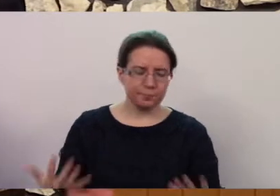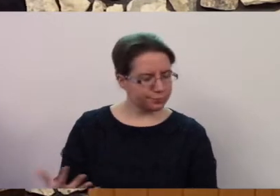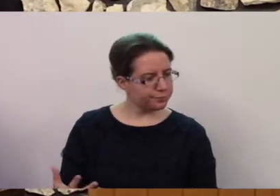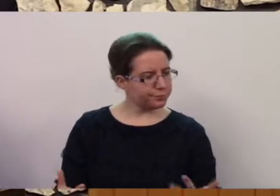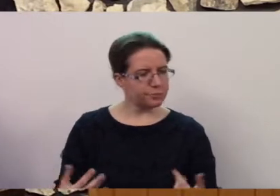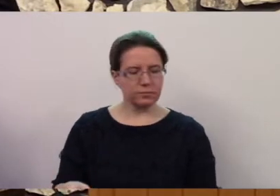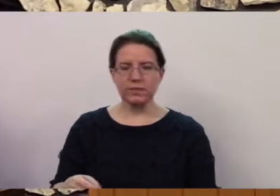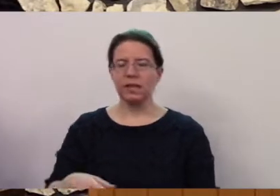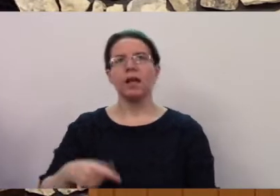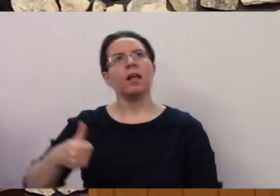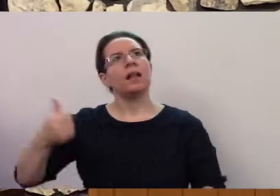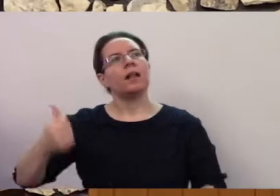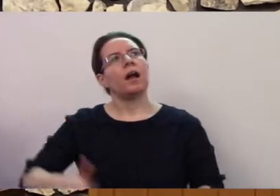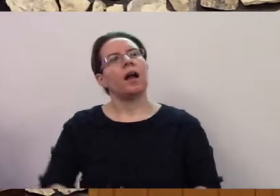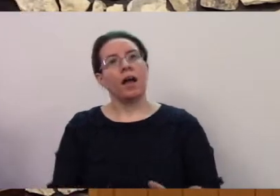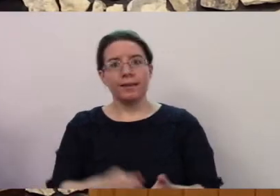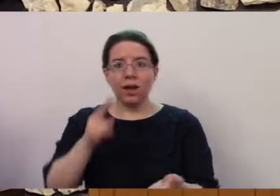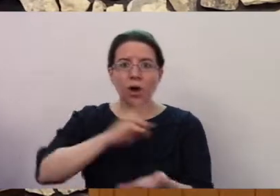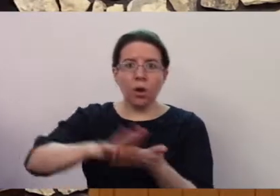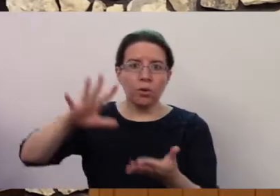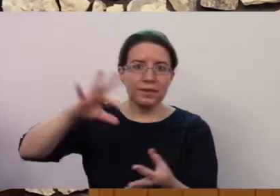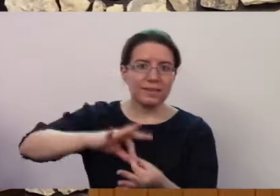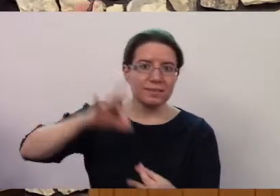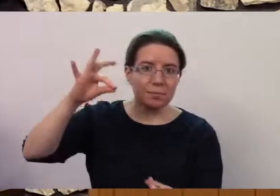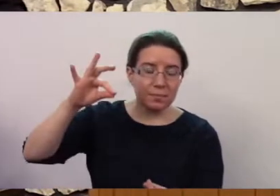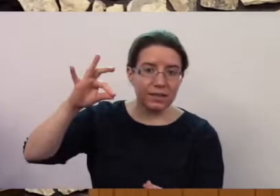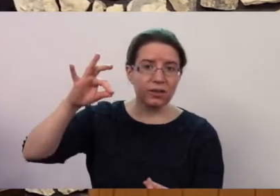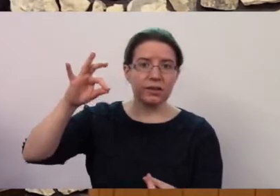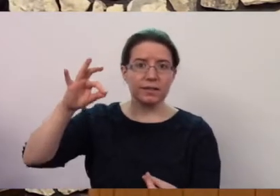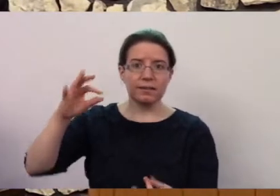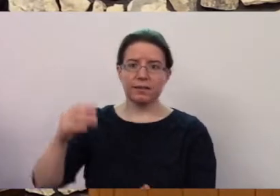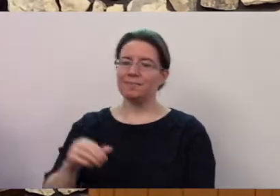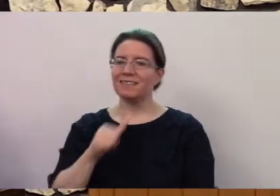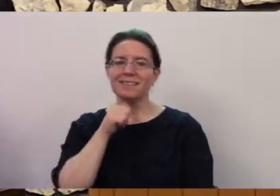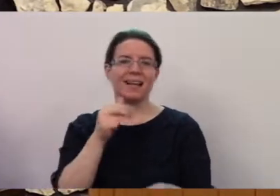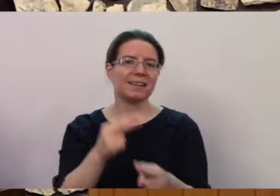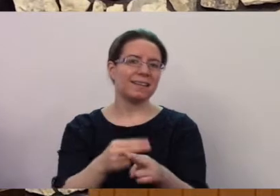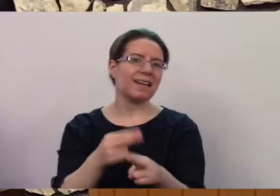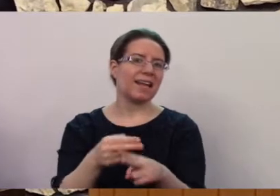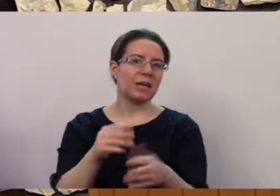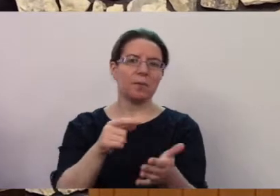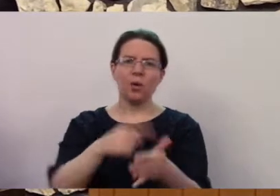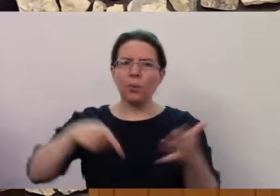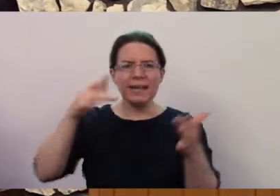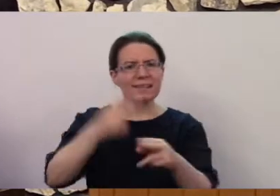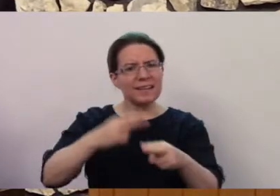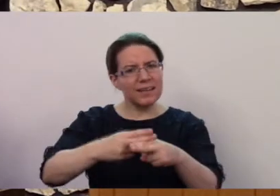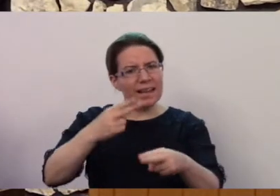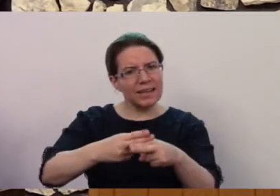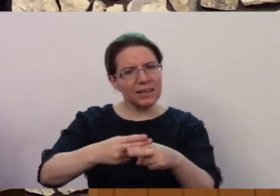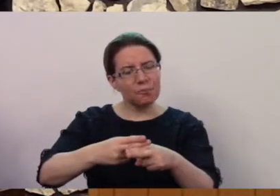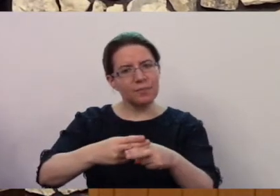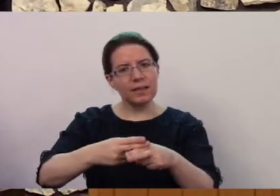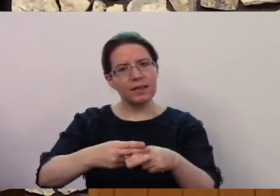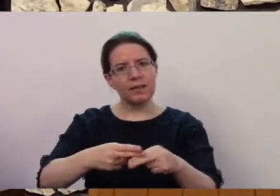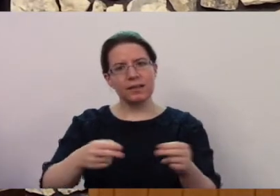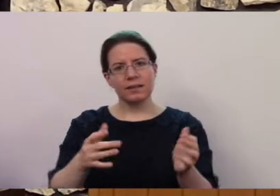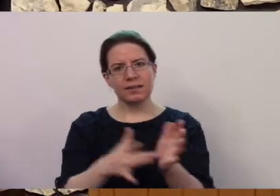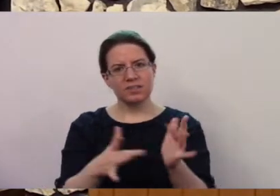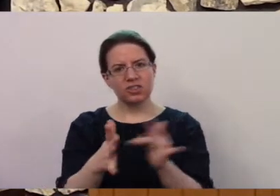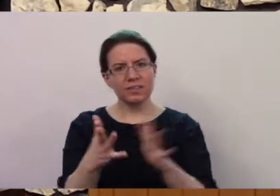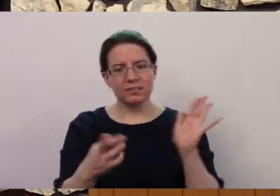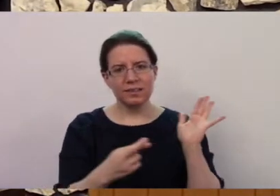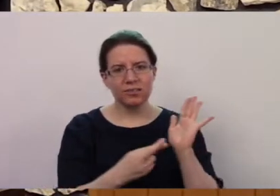was a title of his work in, right, in the way he moves in his church and body, but that wasn't his name. Right. What was the name that